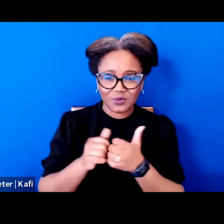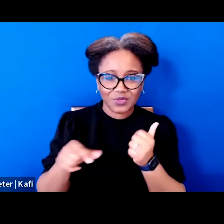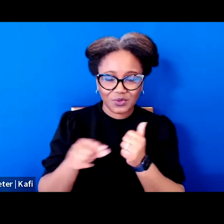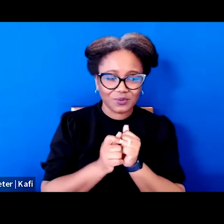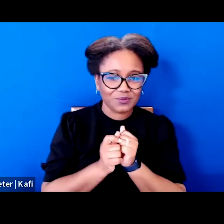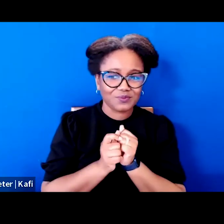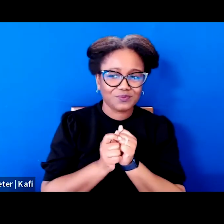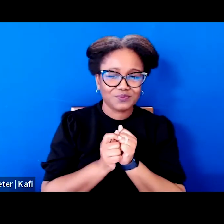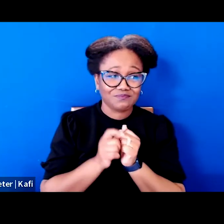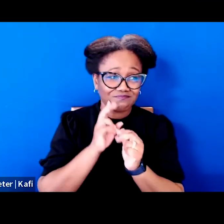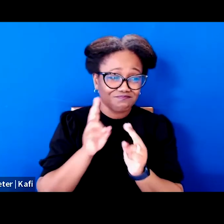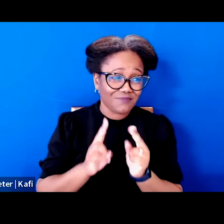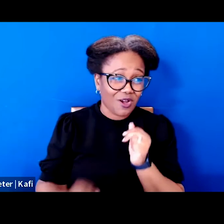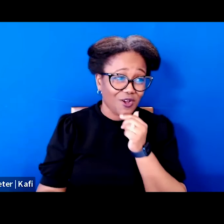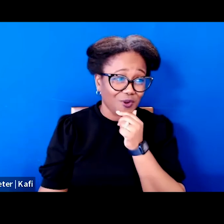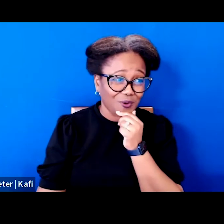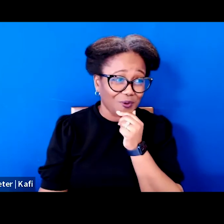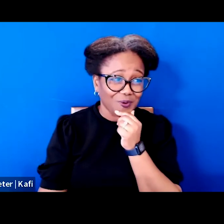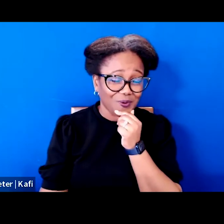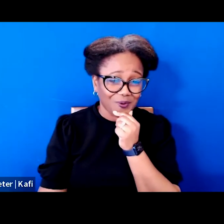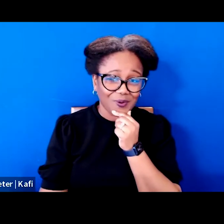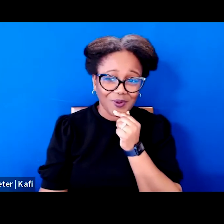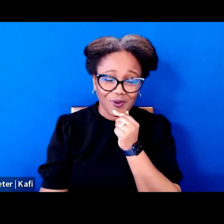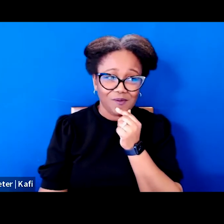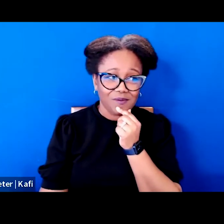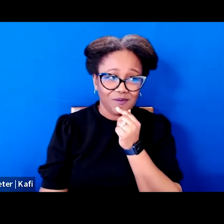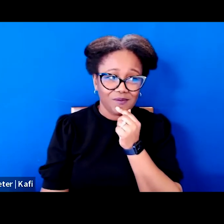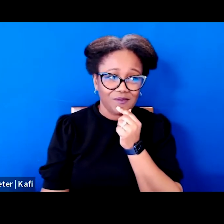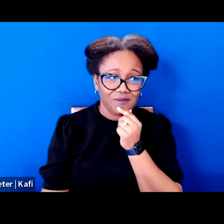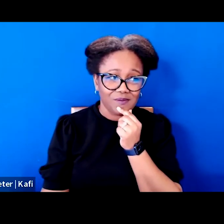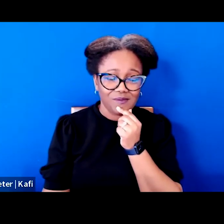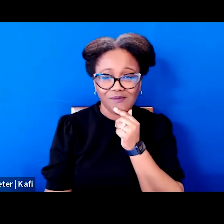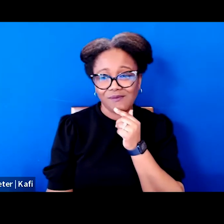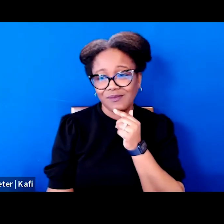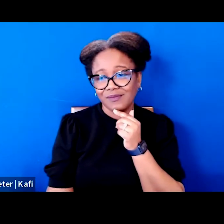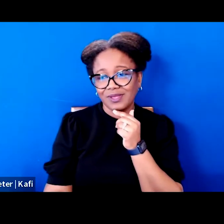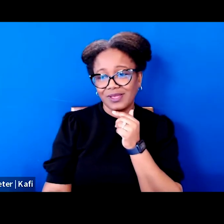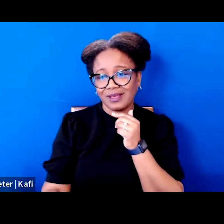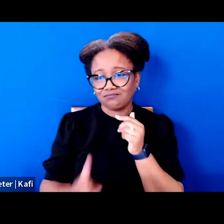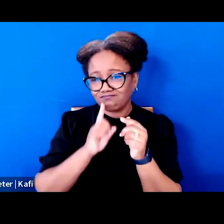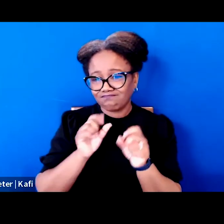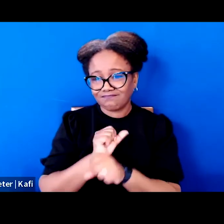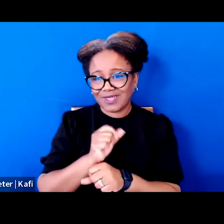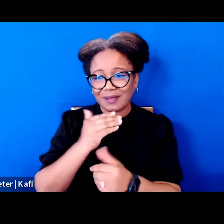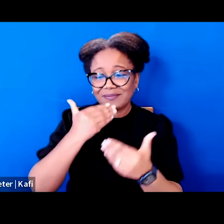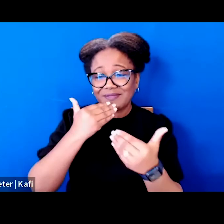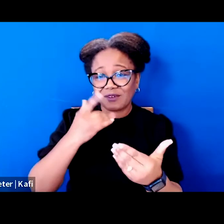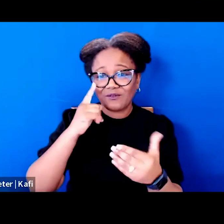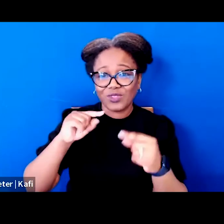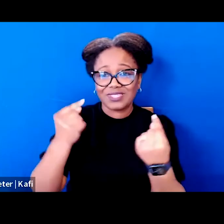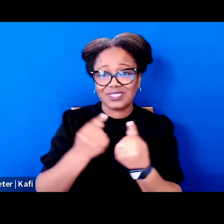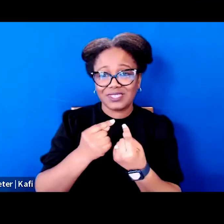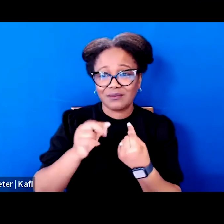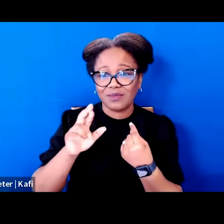an intersectional, anti-oppression, feminist framework, and has spoken to hundreds of groups throughout Canada, the